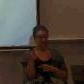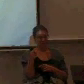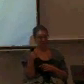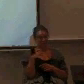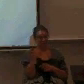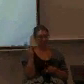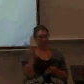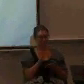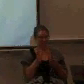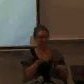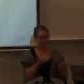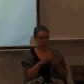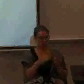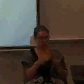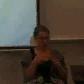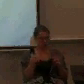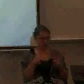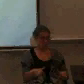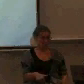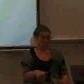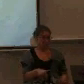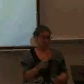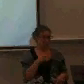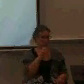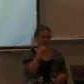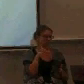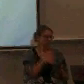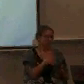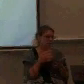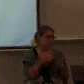humans. It's just that we haven't studied it much.